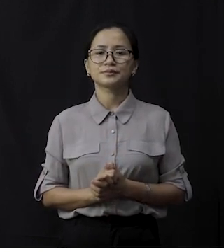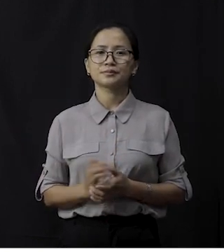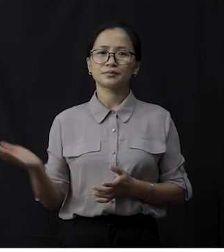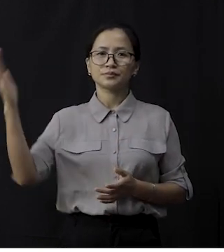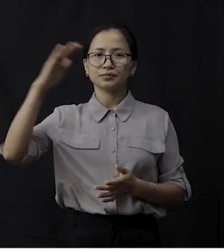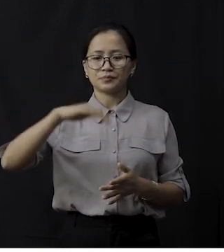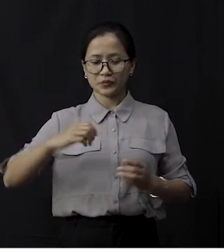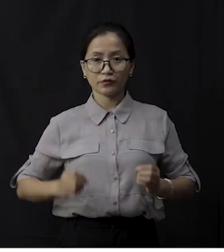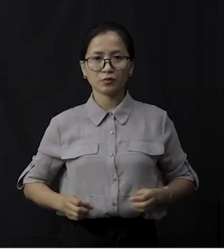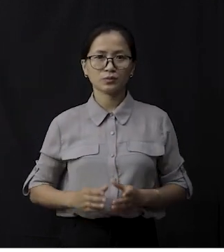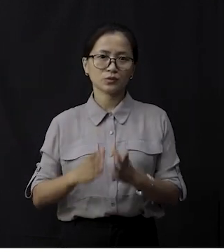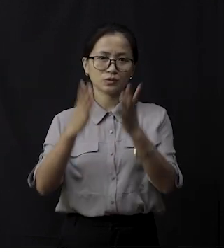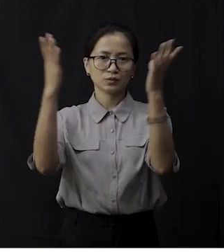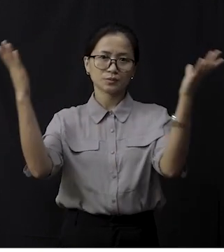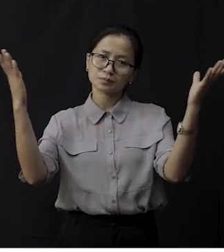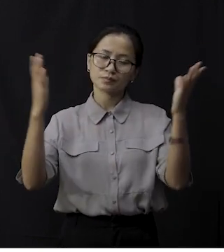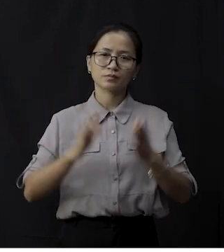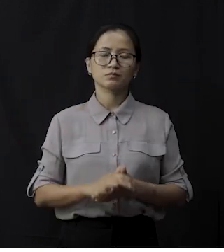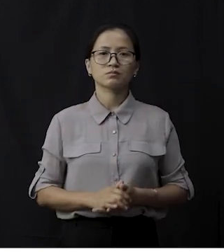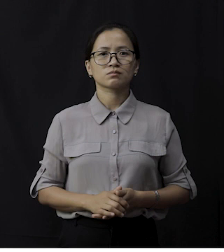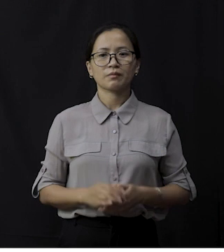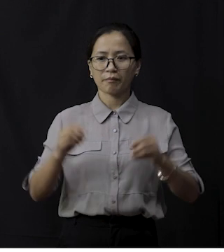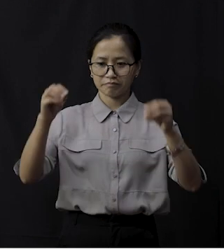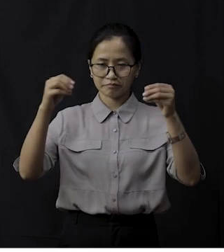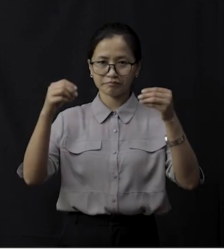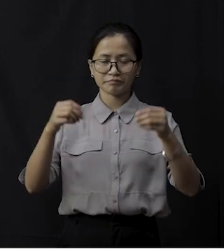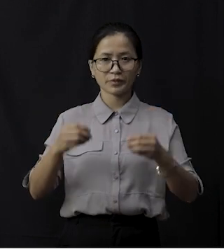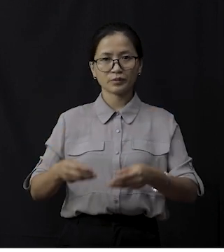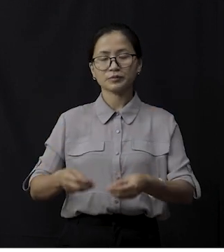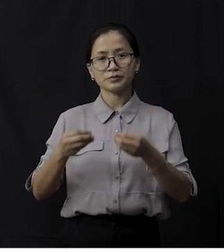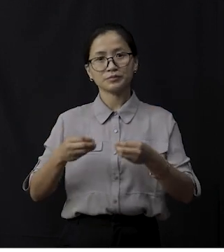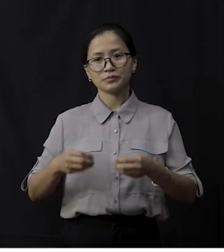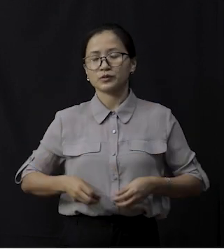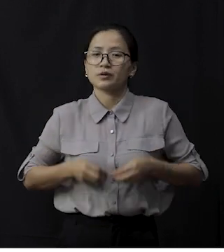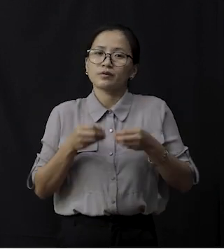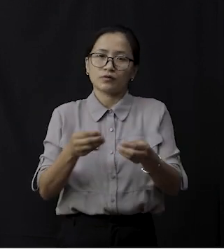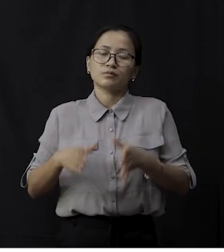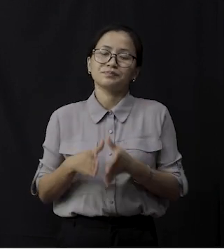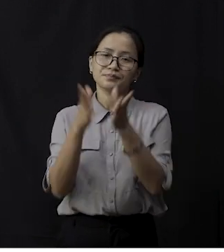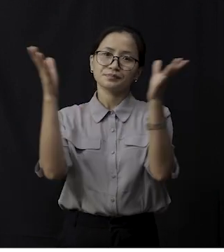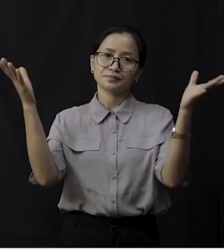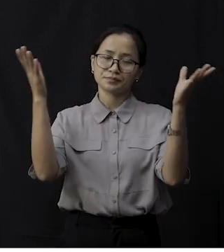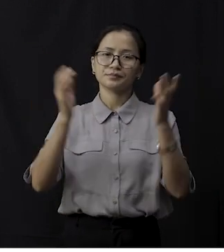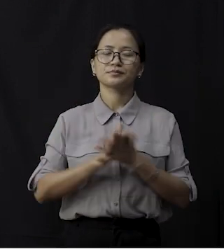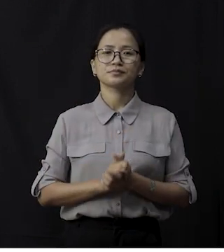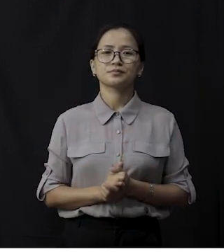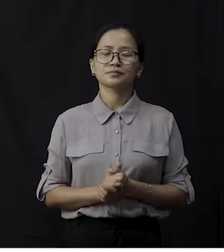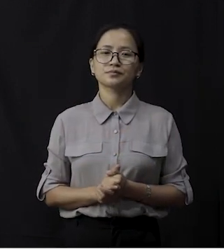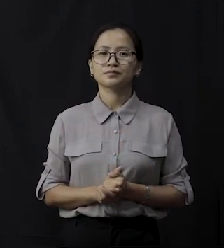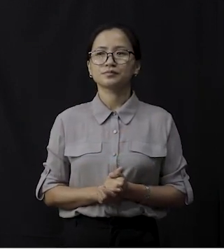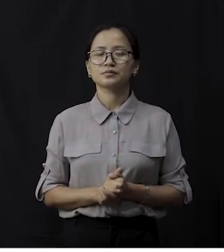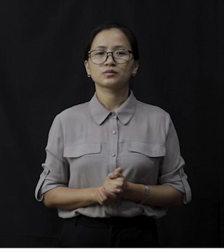they came from trees. Wow. Yes, very surprising, but they came from trees.